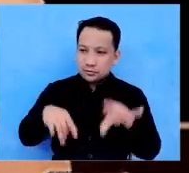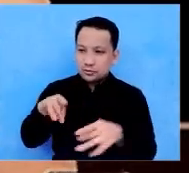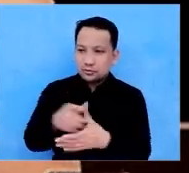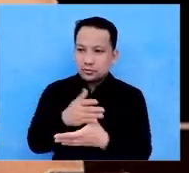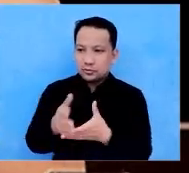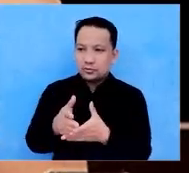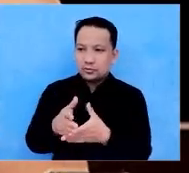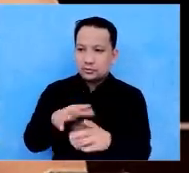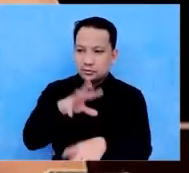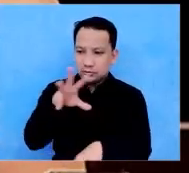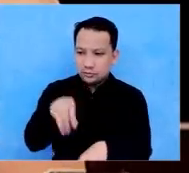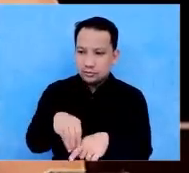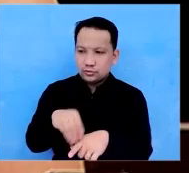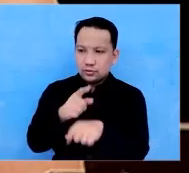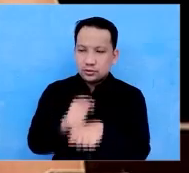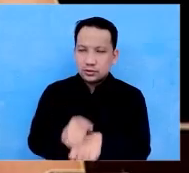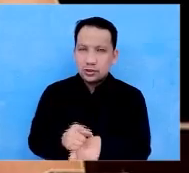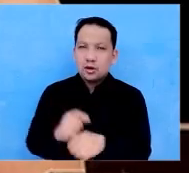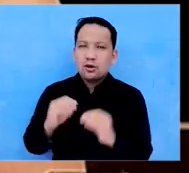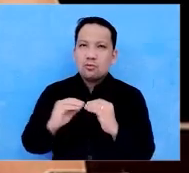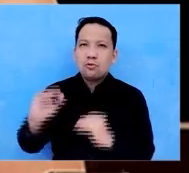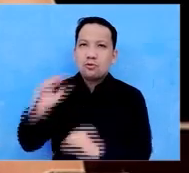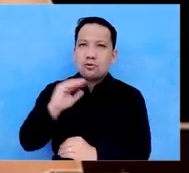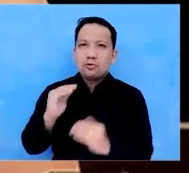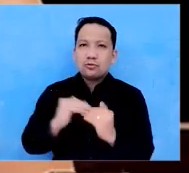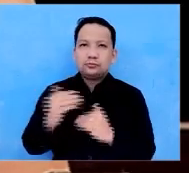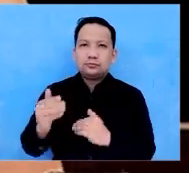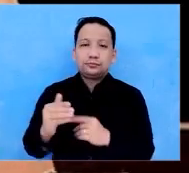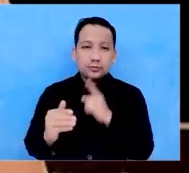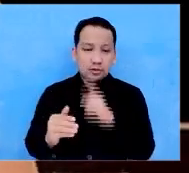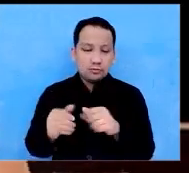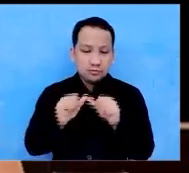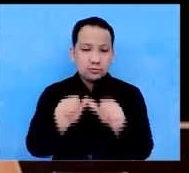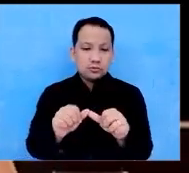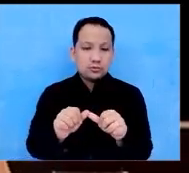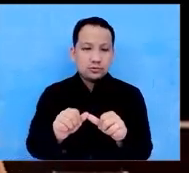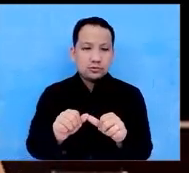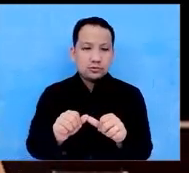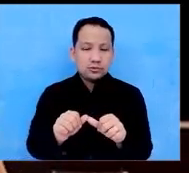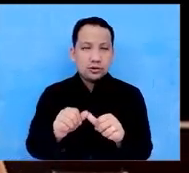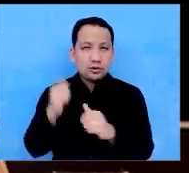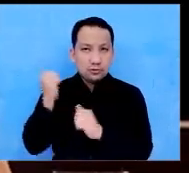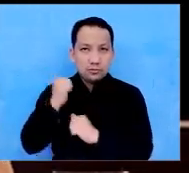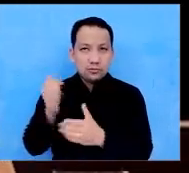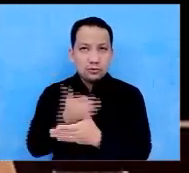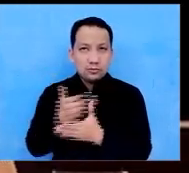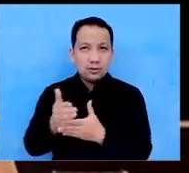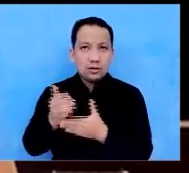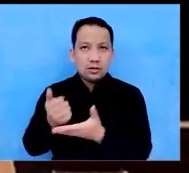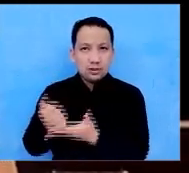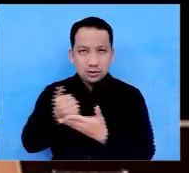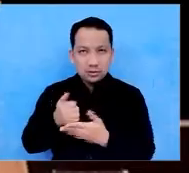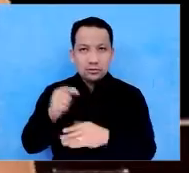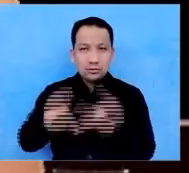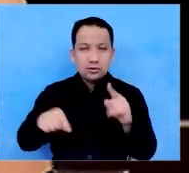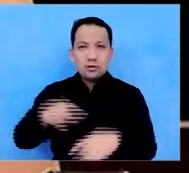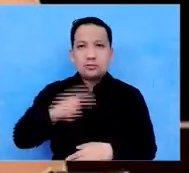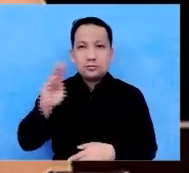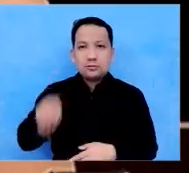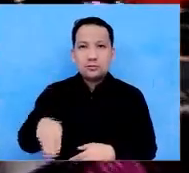and traditions, but also perseverance and shared hopes in helping build Manila